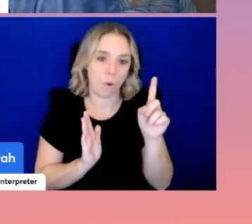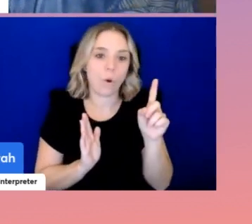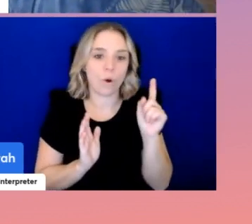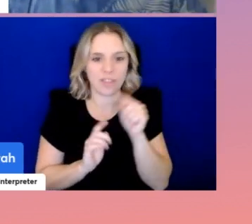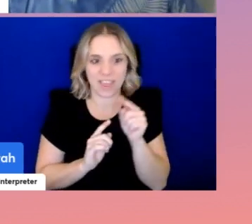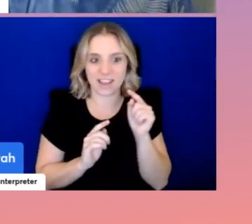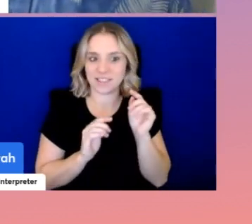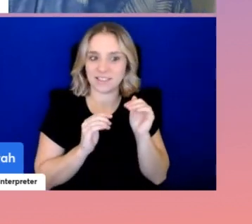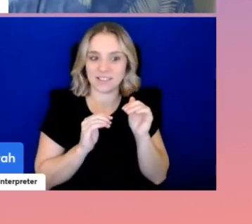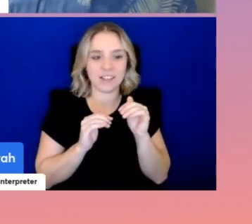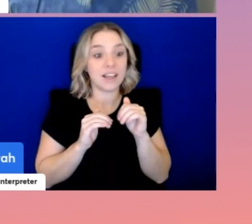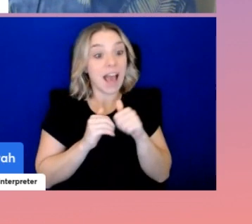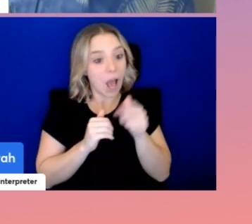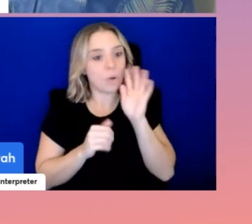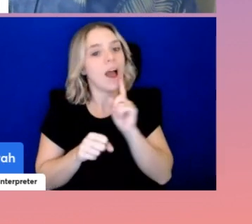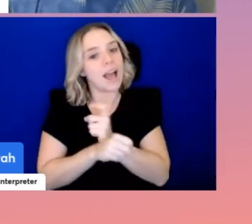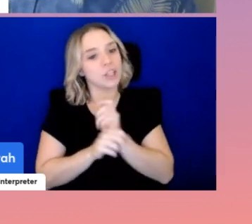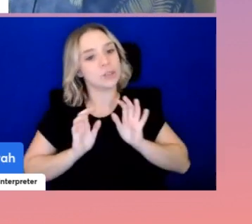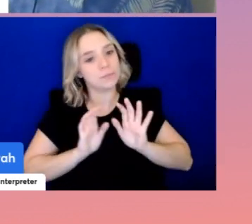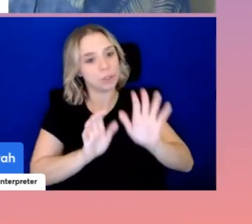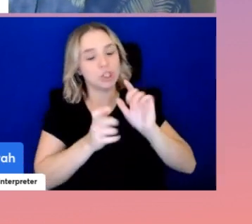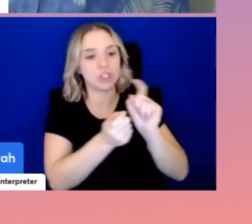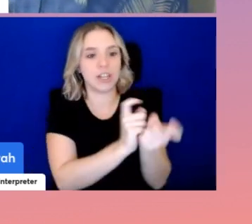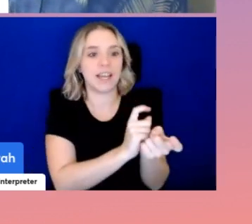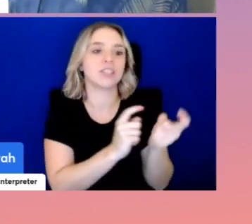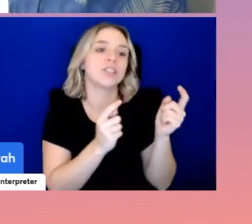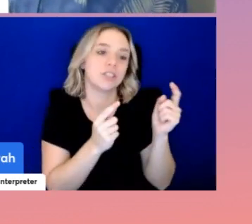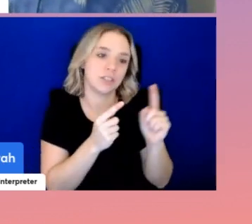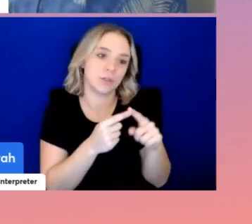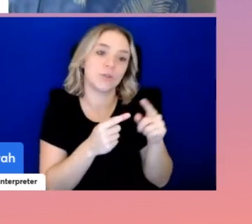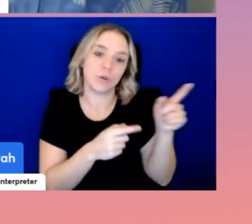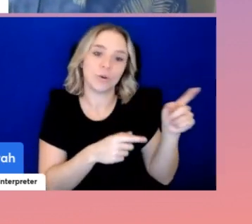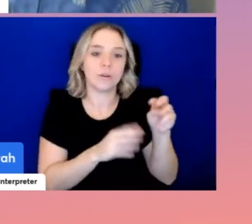actually push changes to an existing module and get a release.